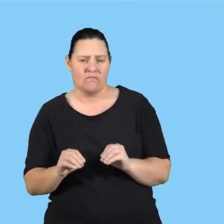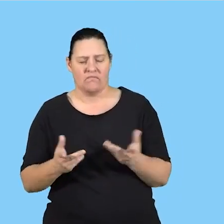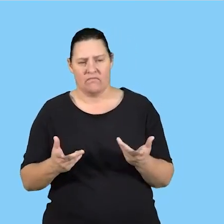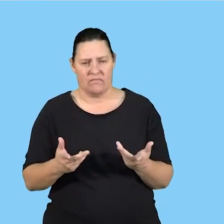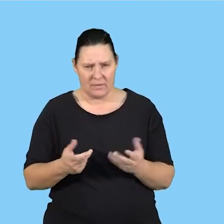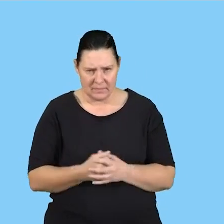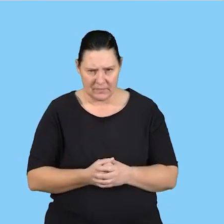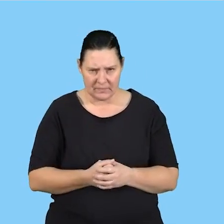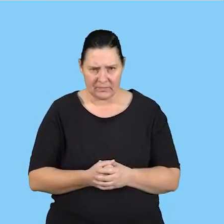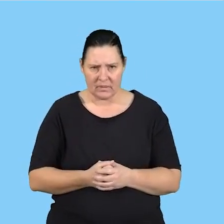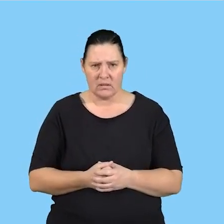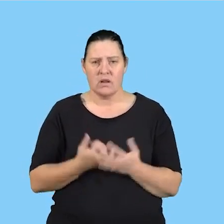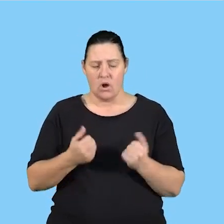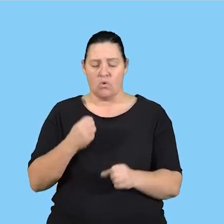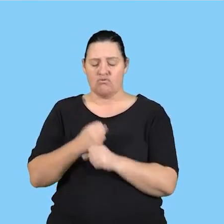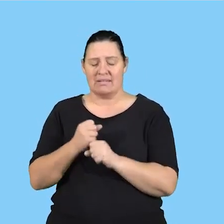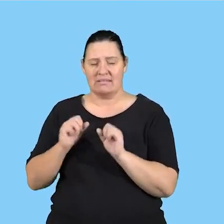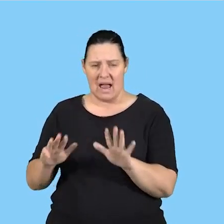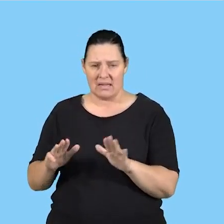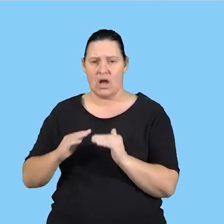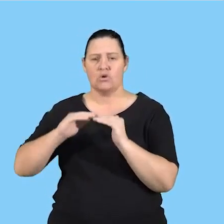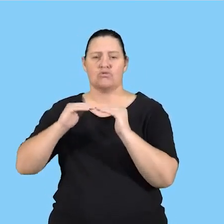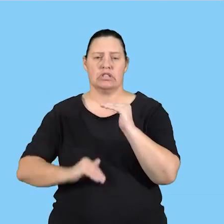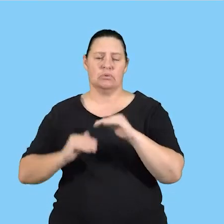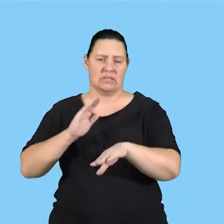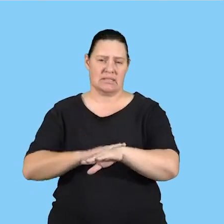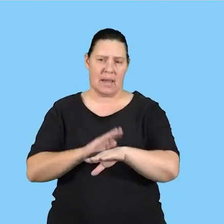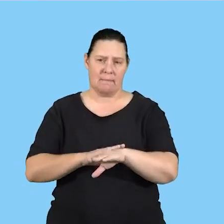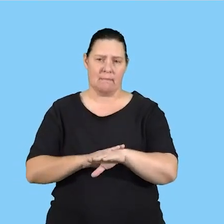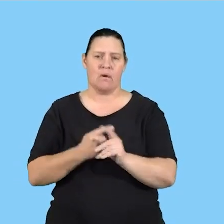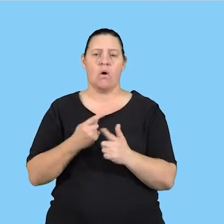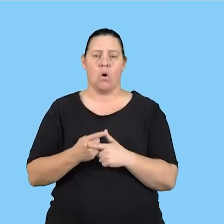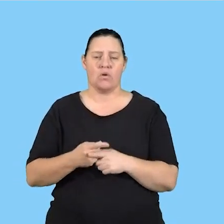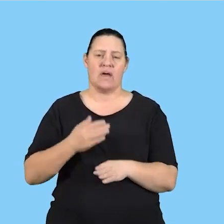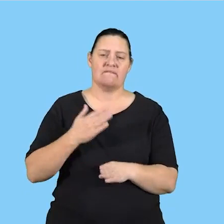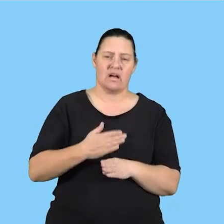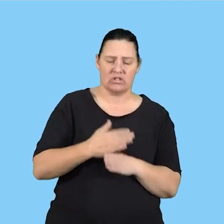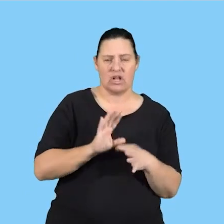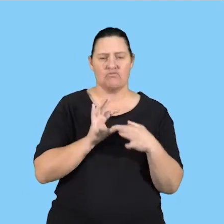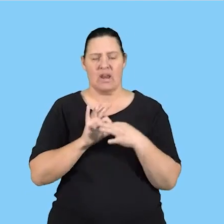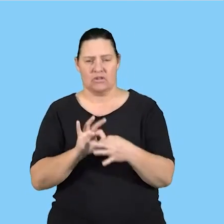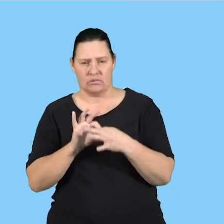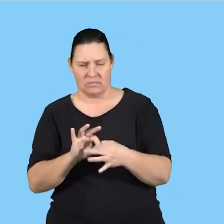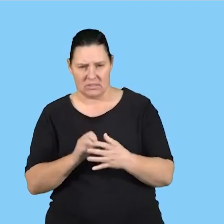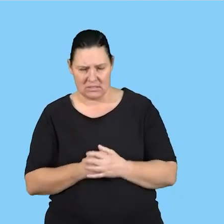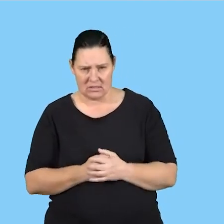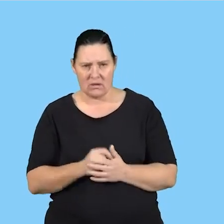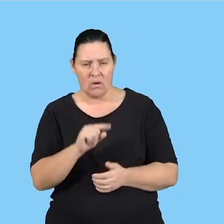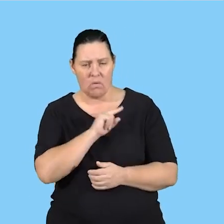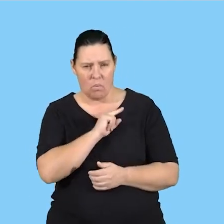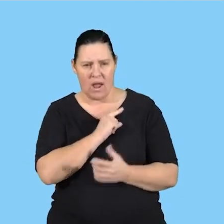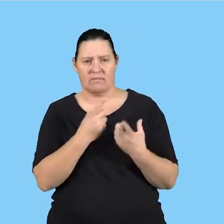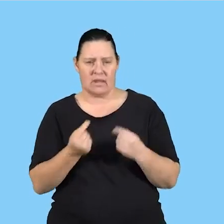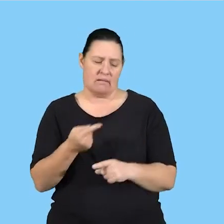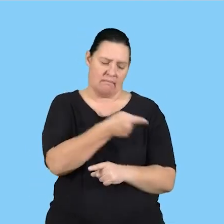shifted. Then with the grade 9, we reduced the time allocation on functions and relationships because it